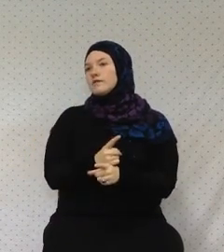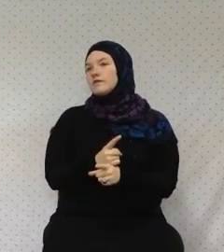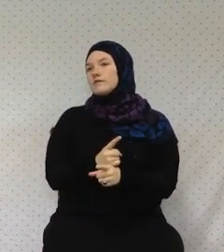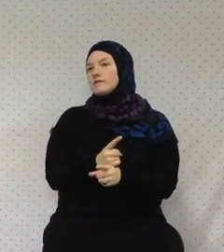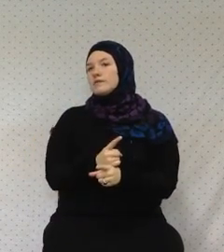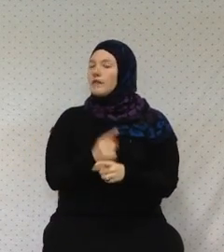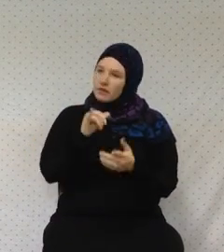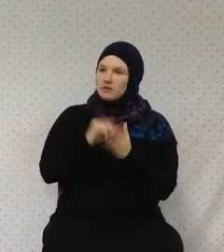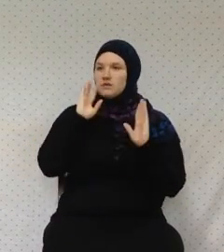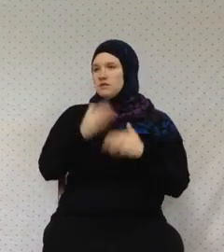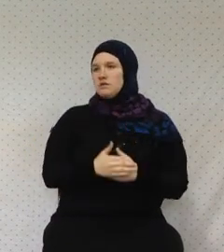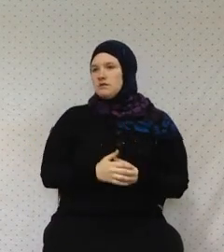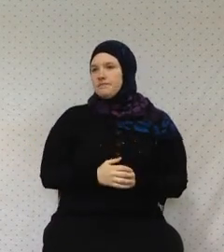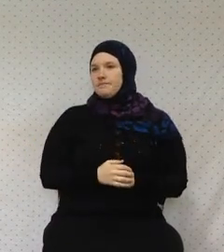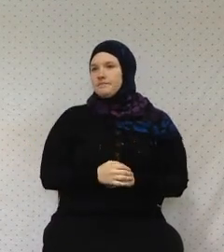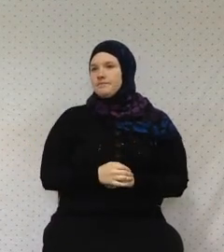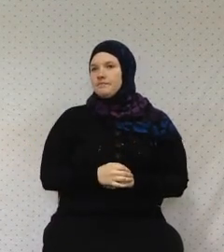hesitation. That is prayer.